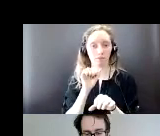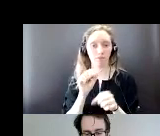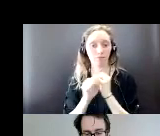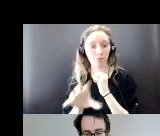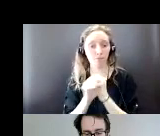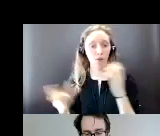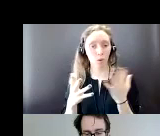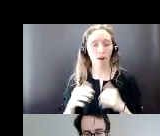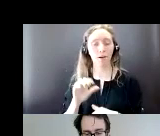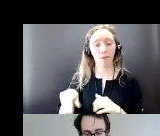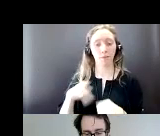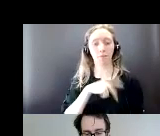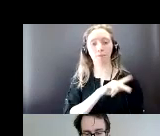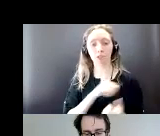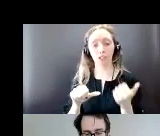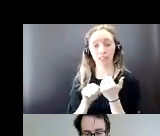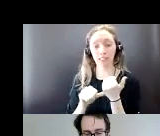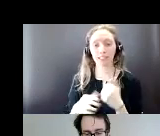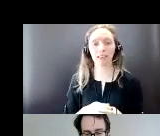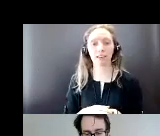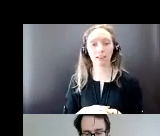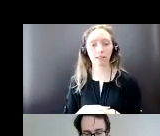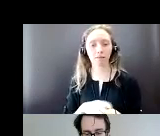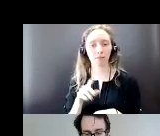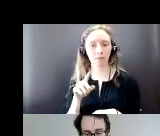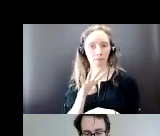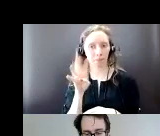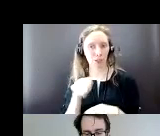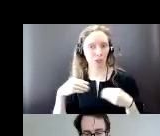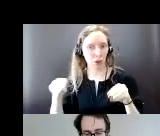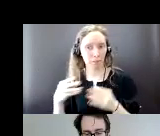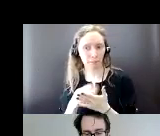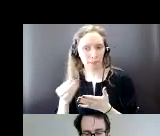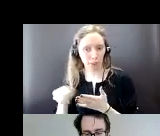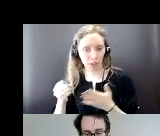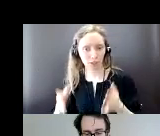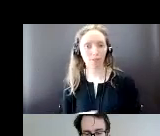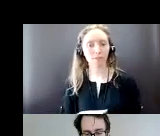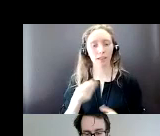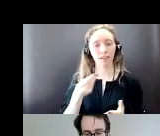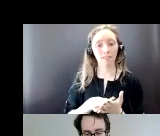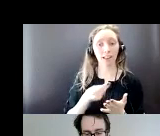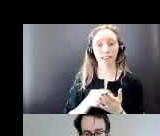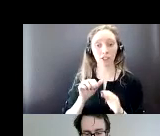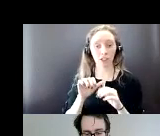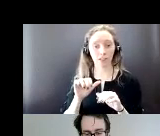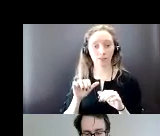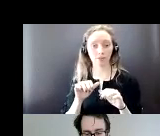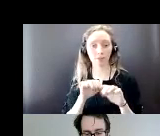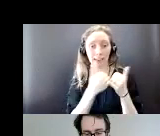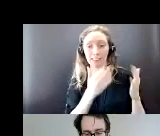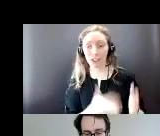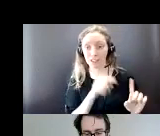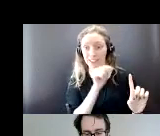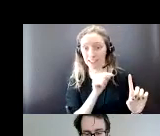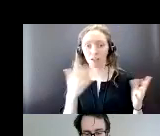financial agent or debt collector, and car wrapping. So what we're seeing the most with job scams